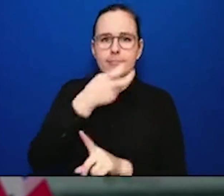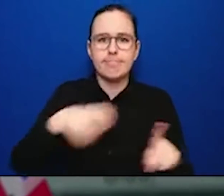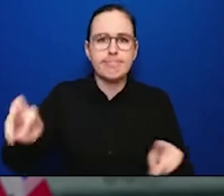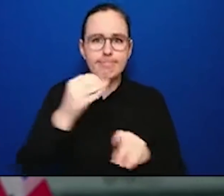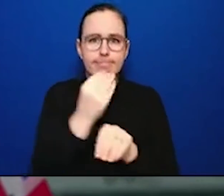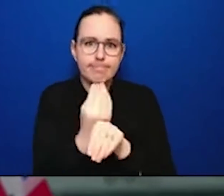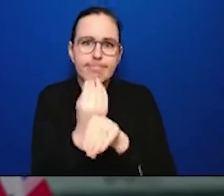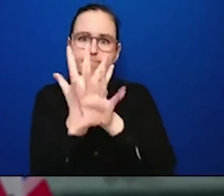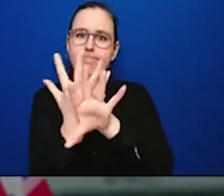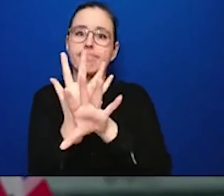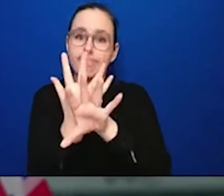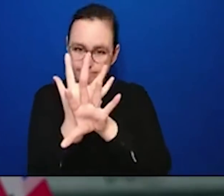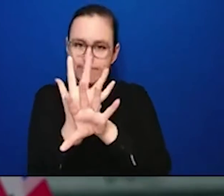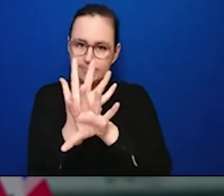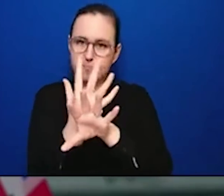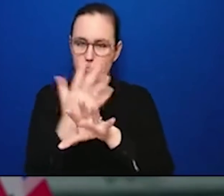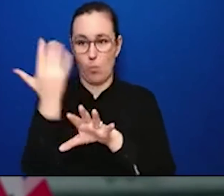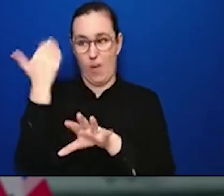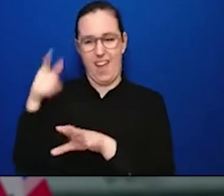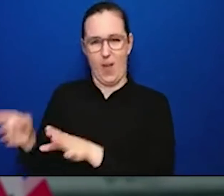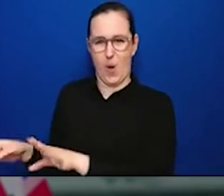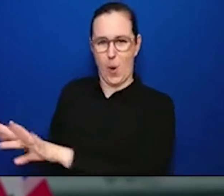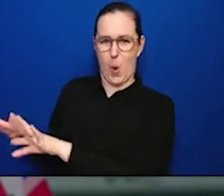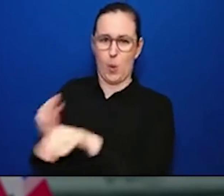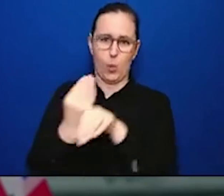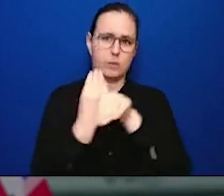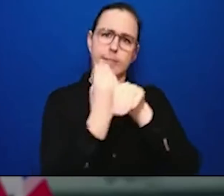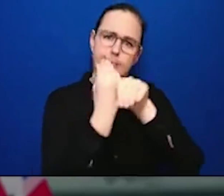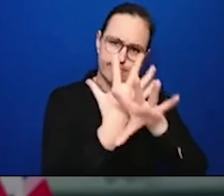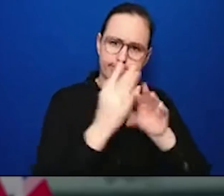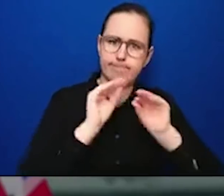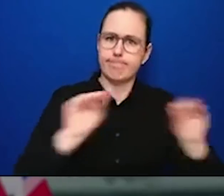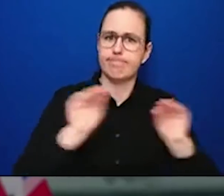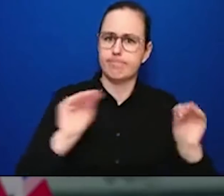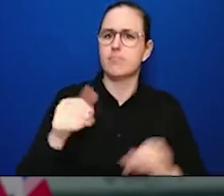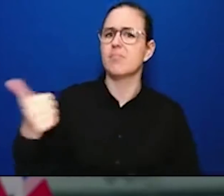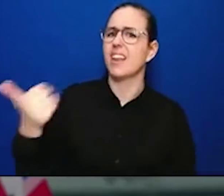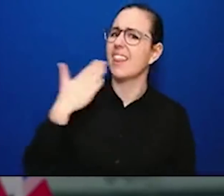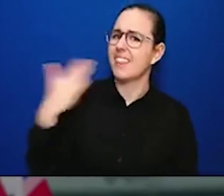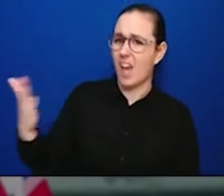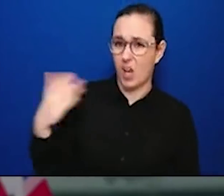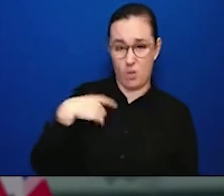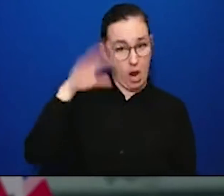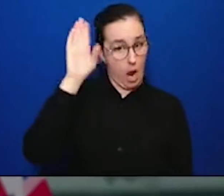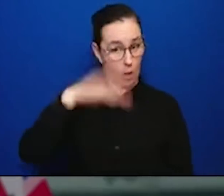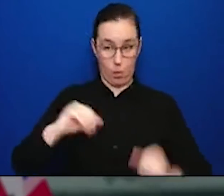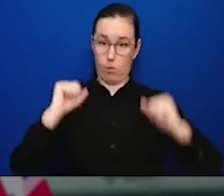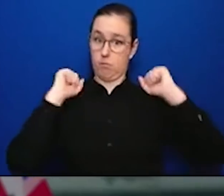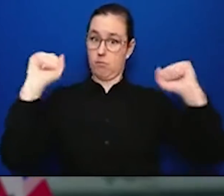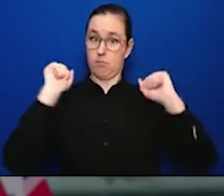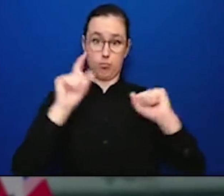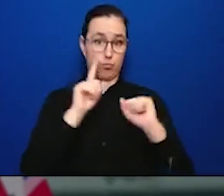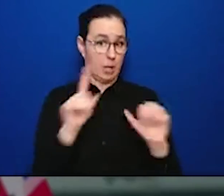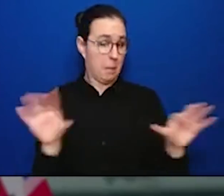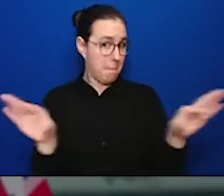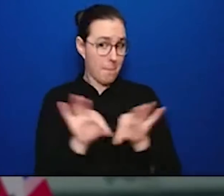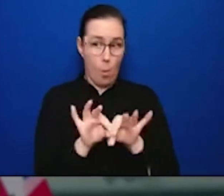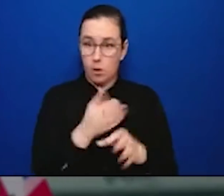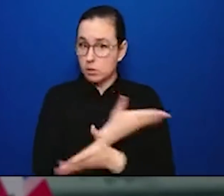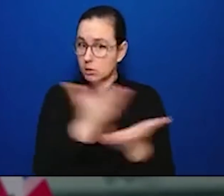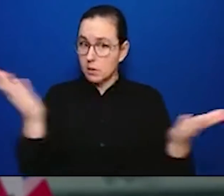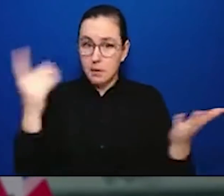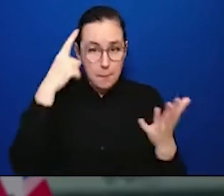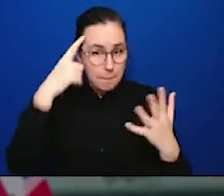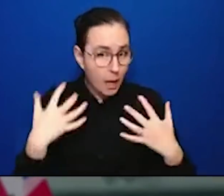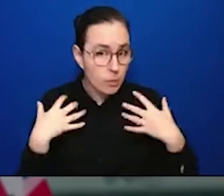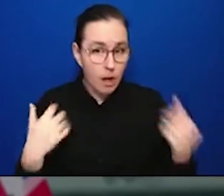I know that this is incredibly important. At this point, team sports for youth and adults, we are trying to